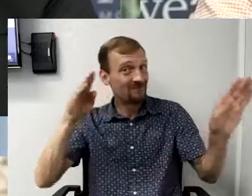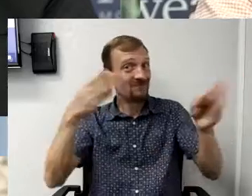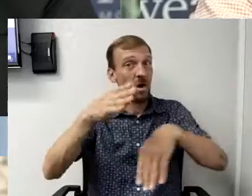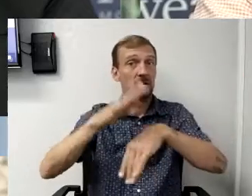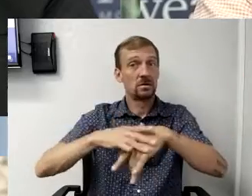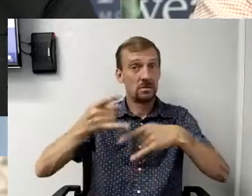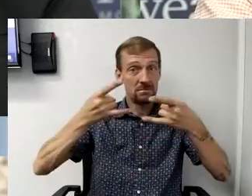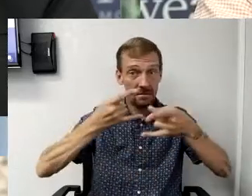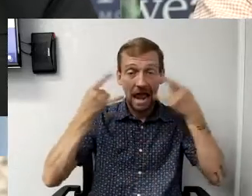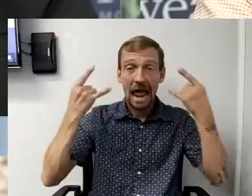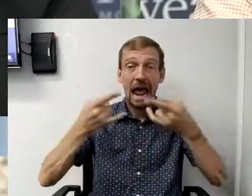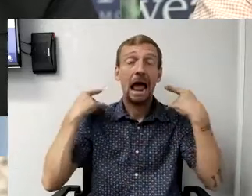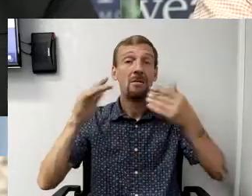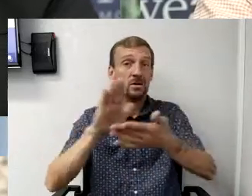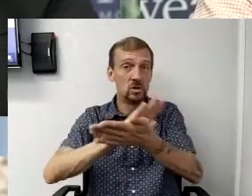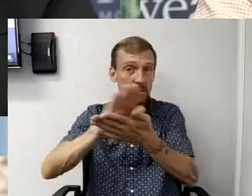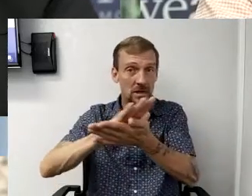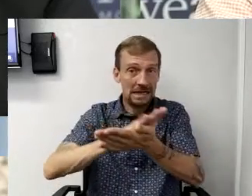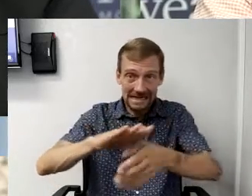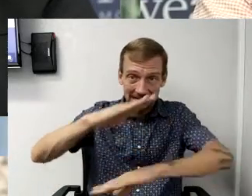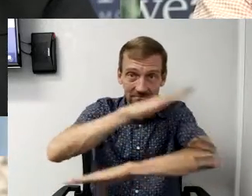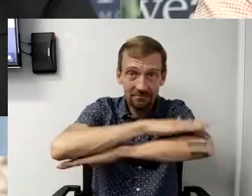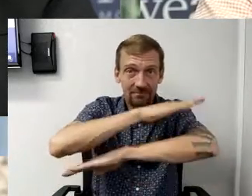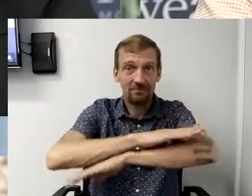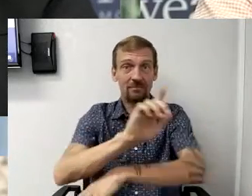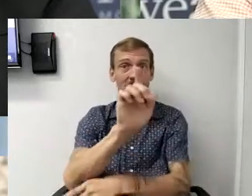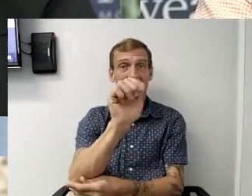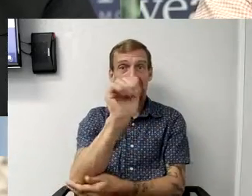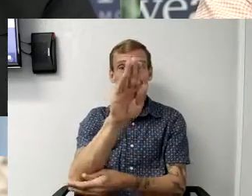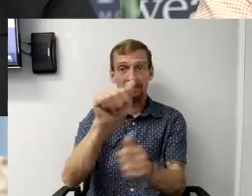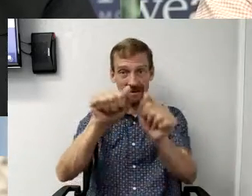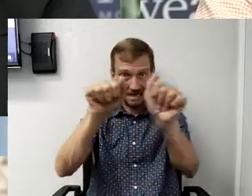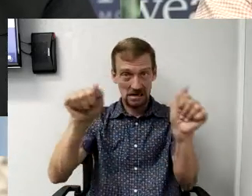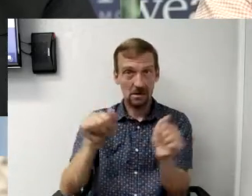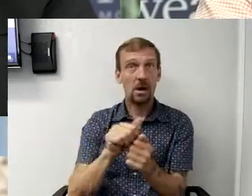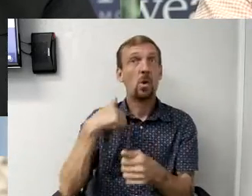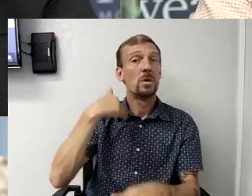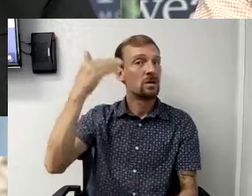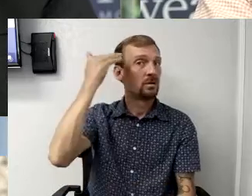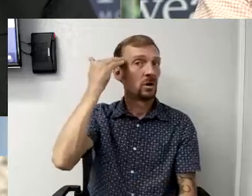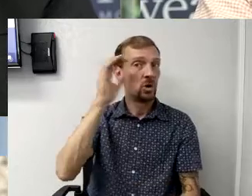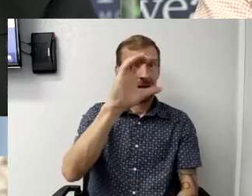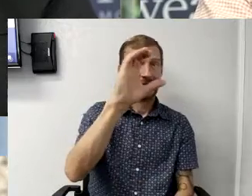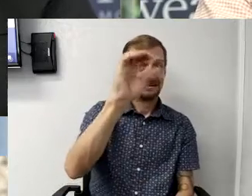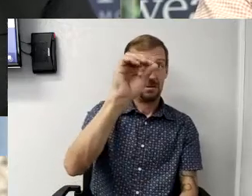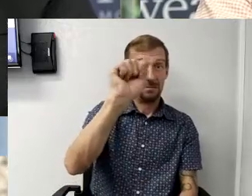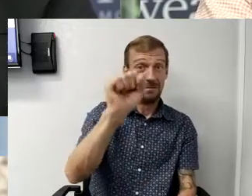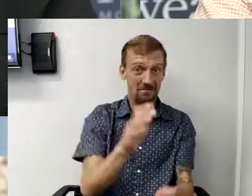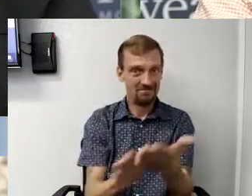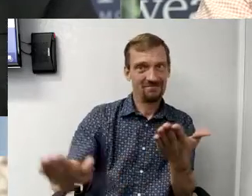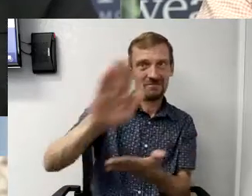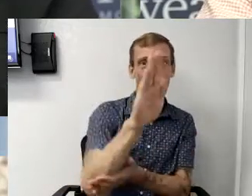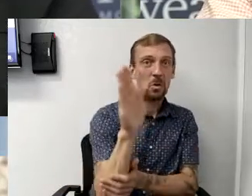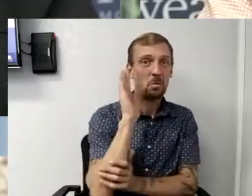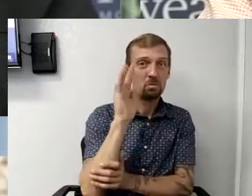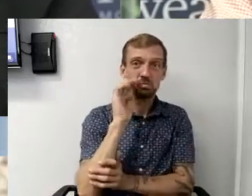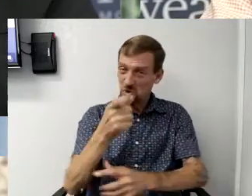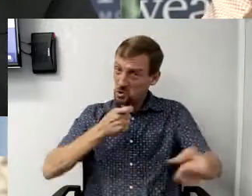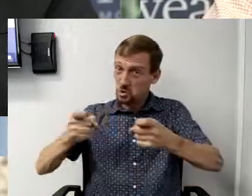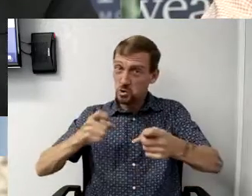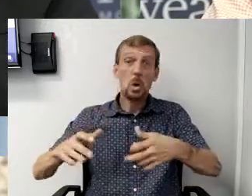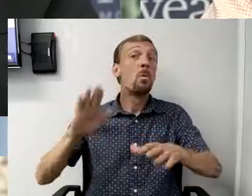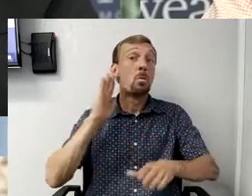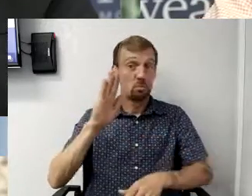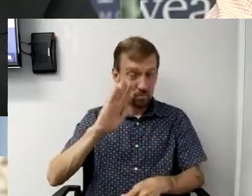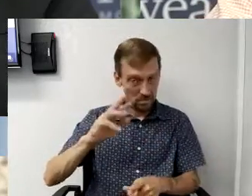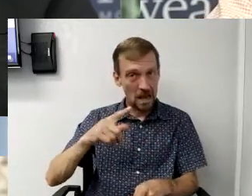disinfecting each lab station. And we had no doubt that COS would be on top of it. Yep. And we're just going to cross our Yep. fingers